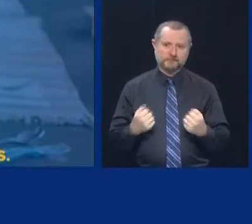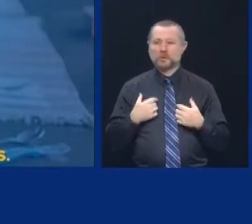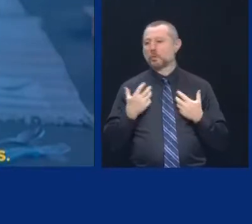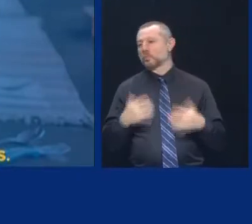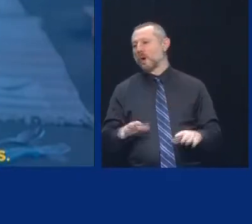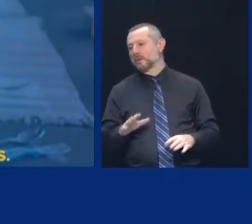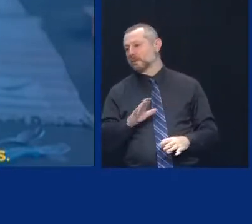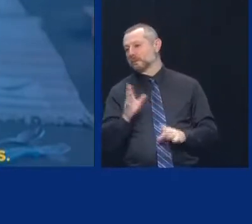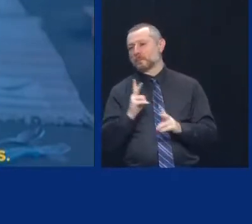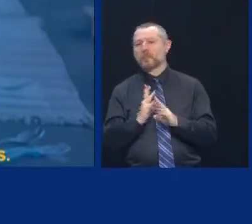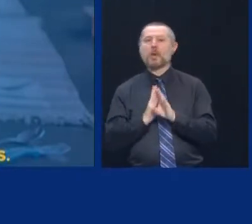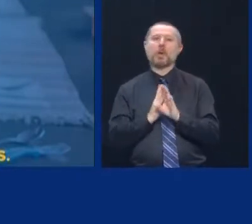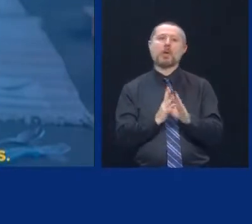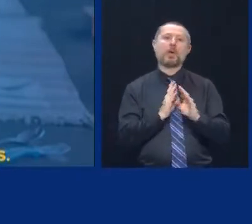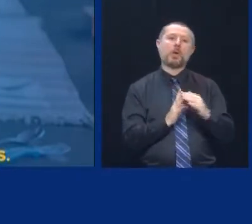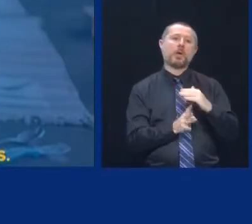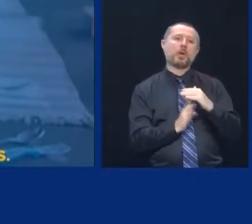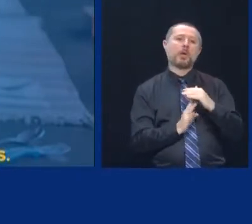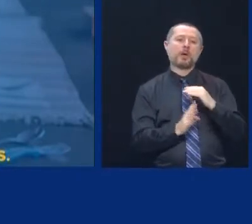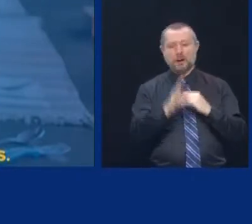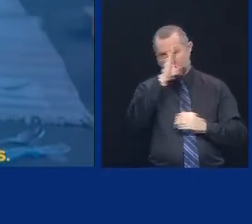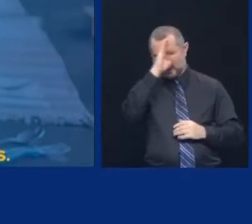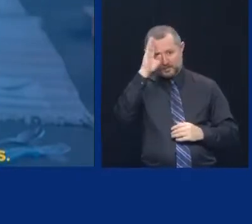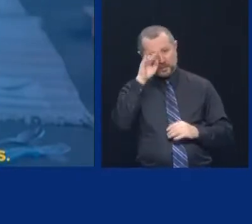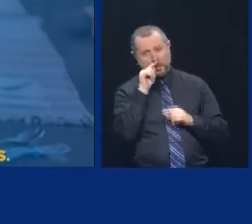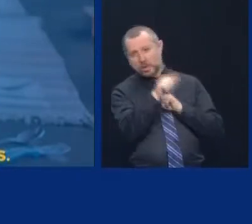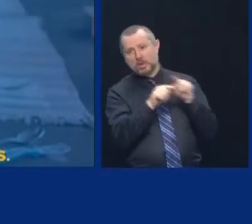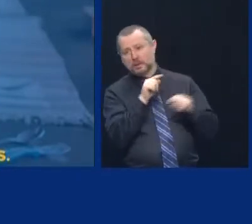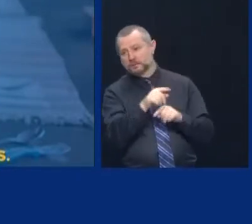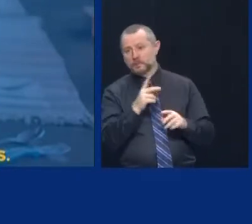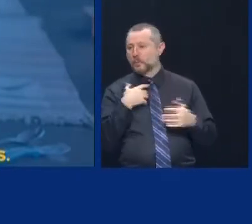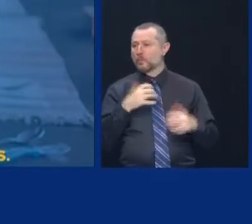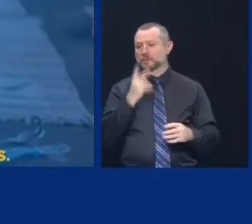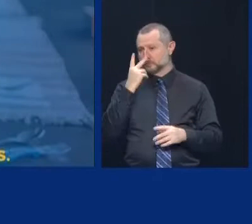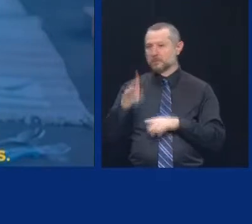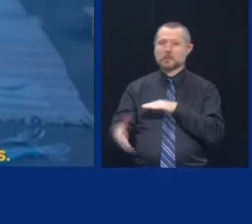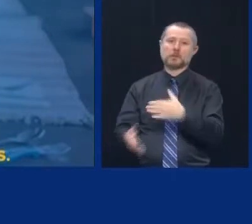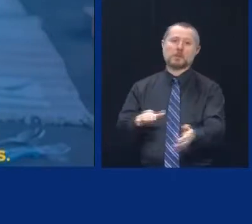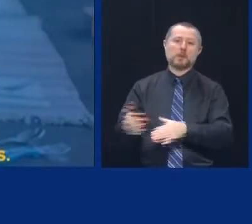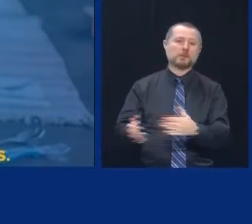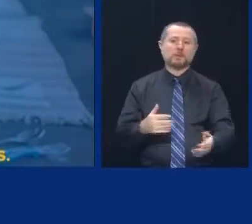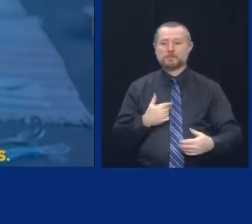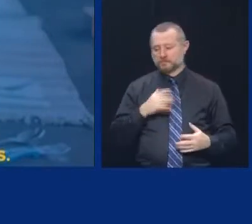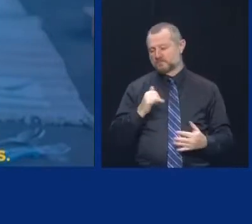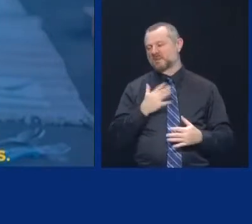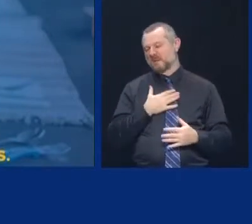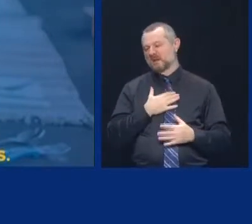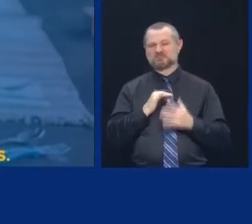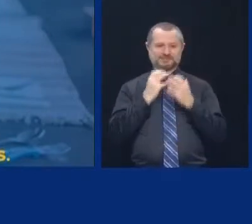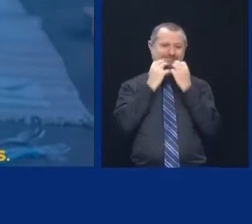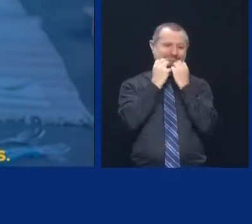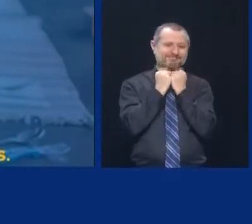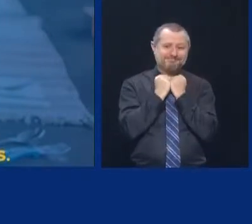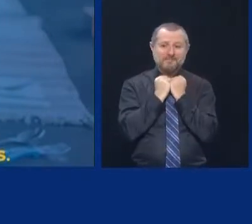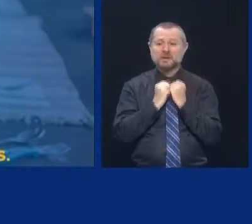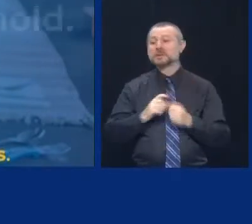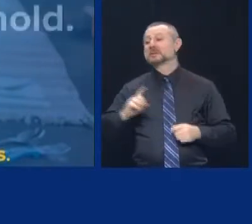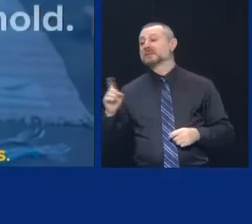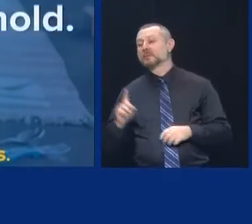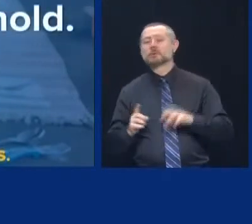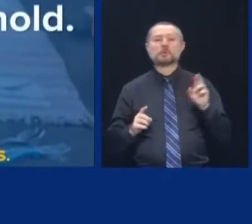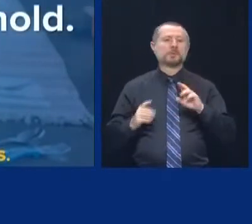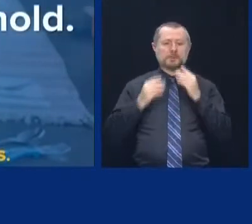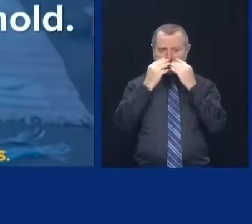system. I care about how many people die. That's what I care about. Forget the politics. It's over.